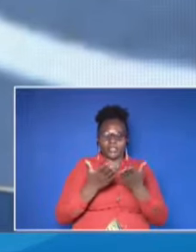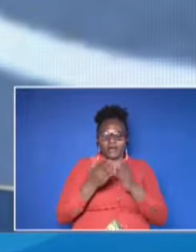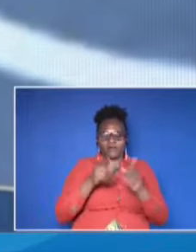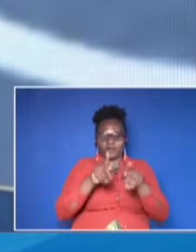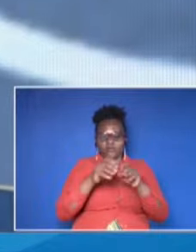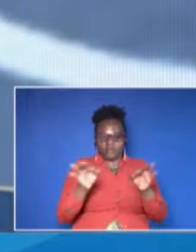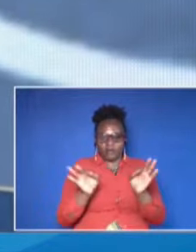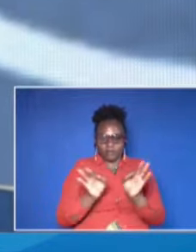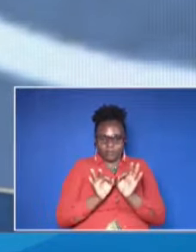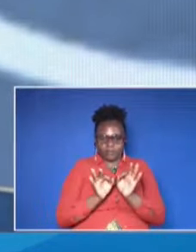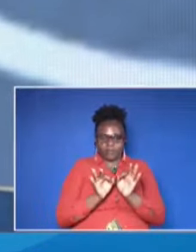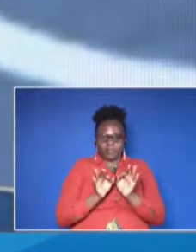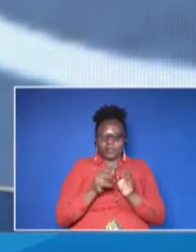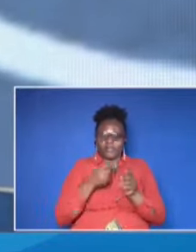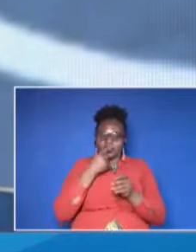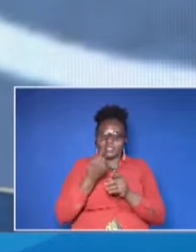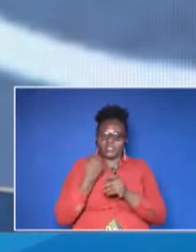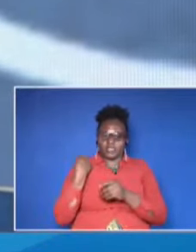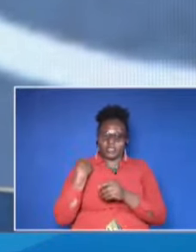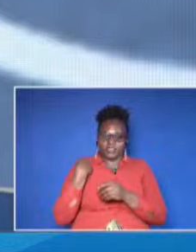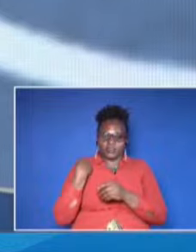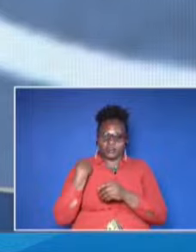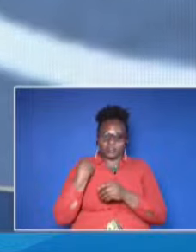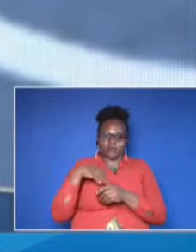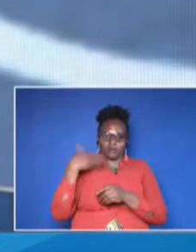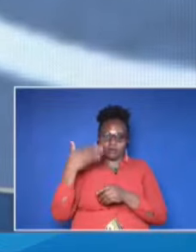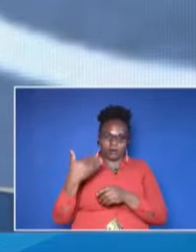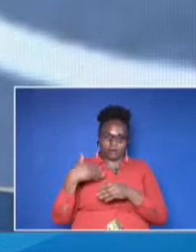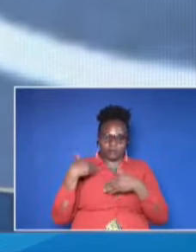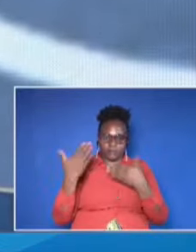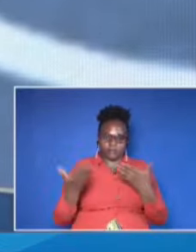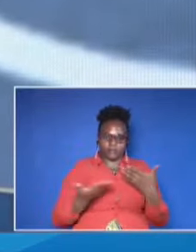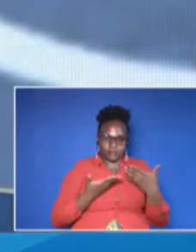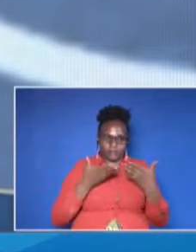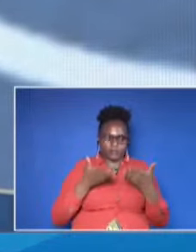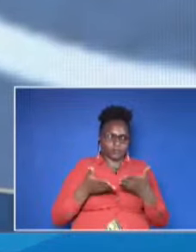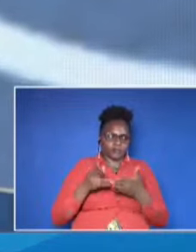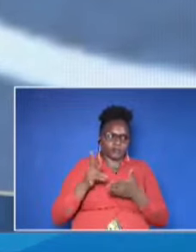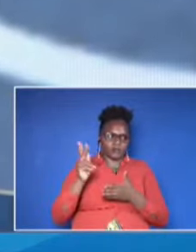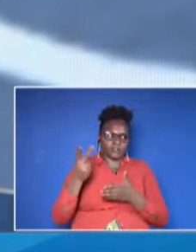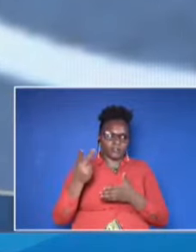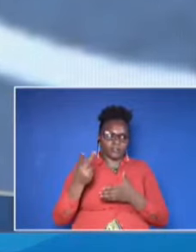ministry as I said yesterday you are always welcome